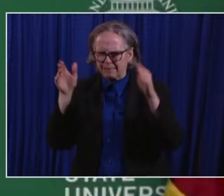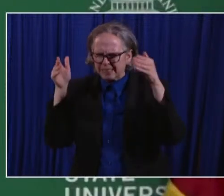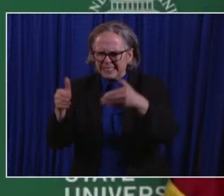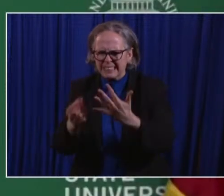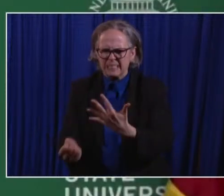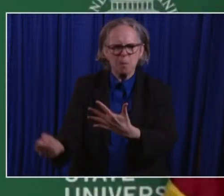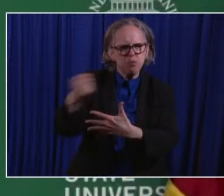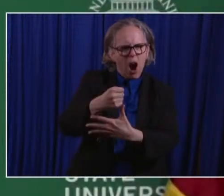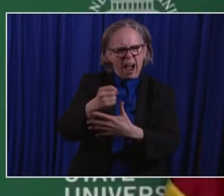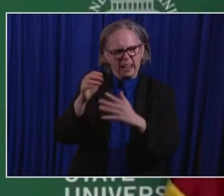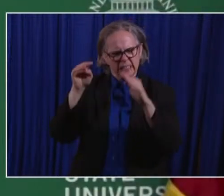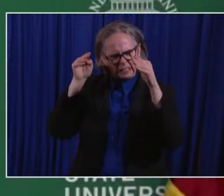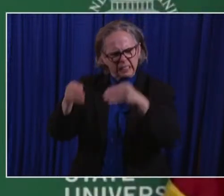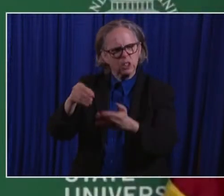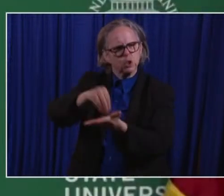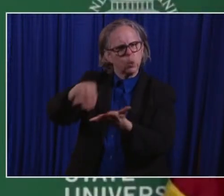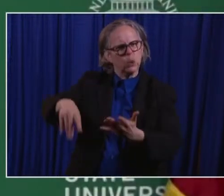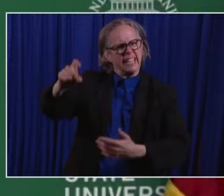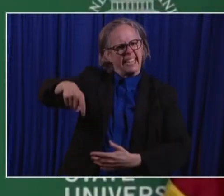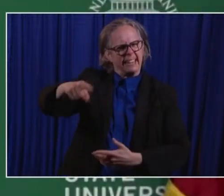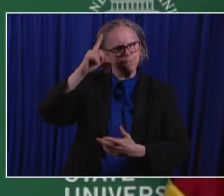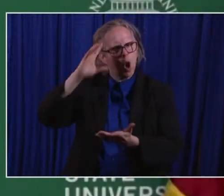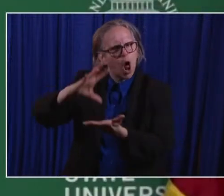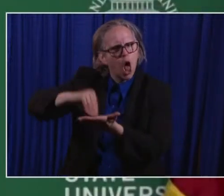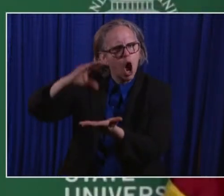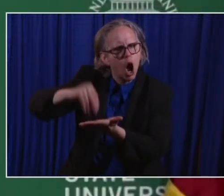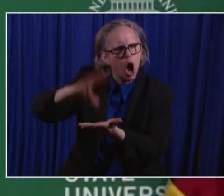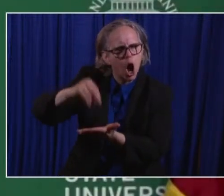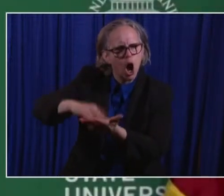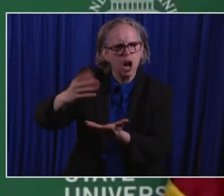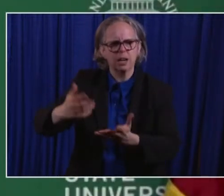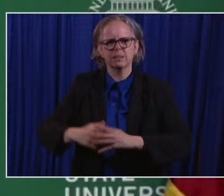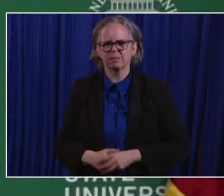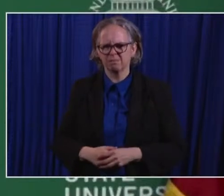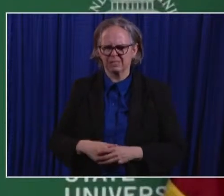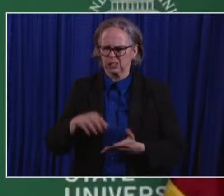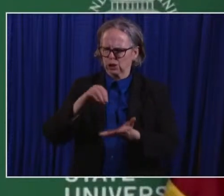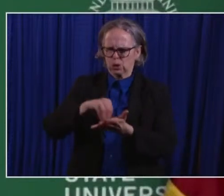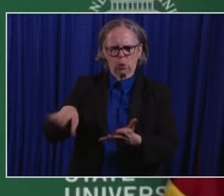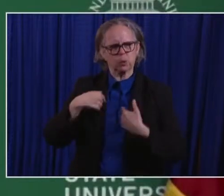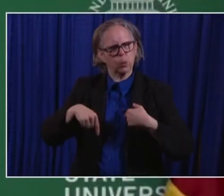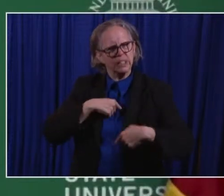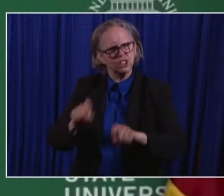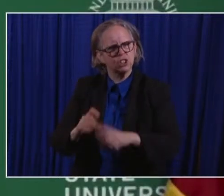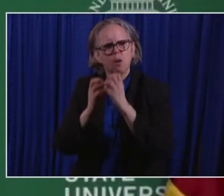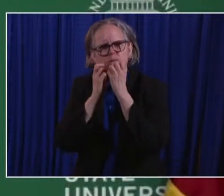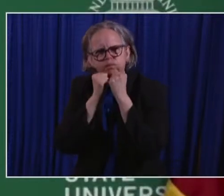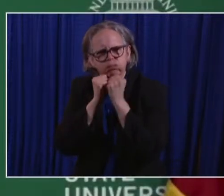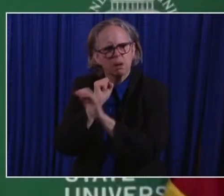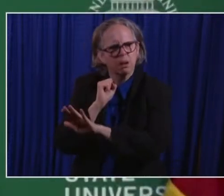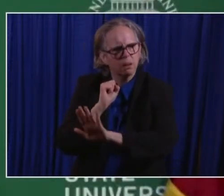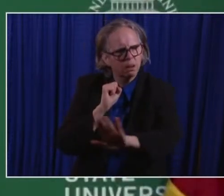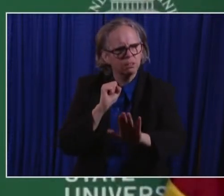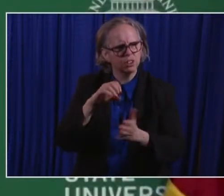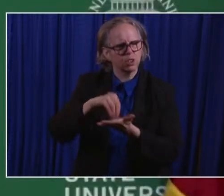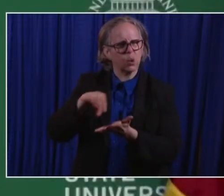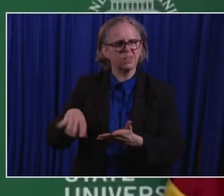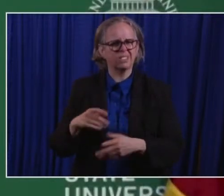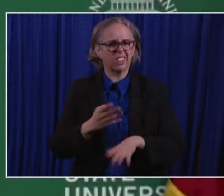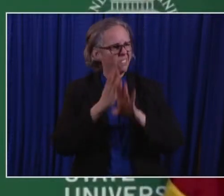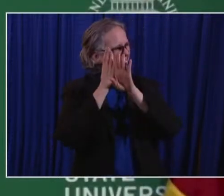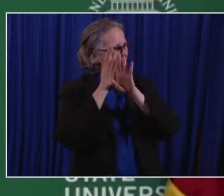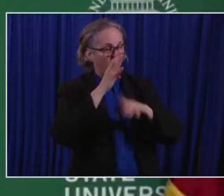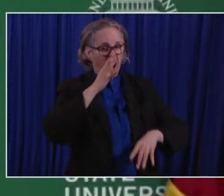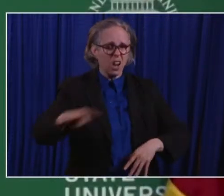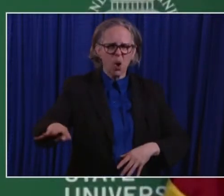those students? And students are in a school that is not providing them with what they should be provided. Let's